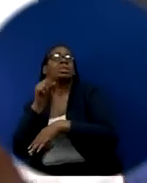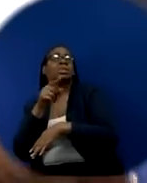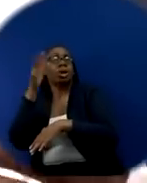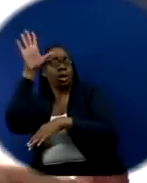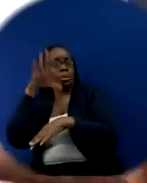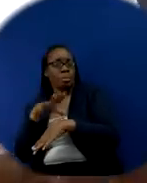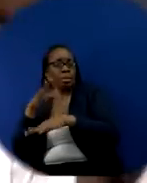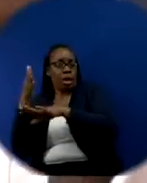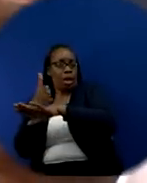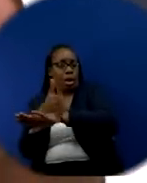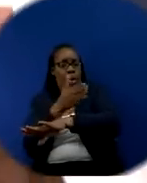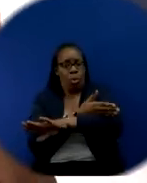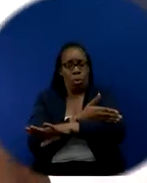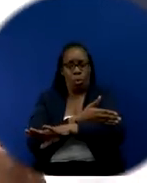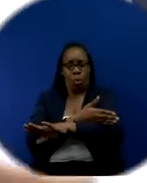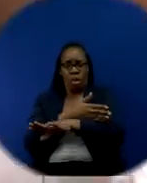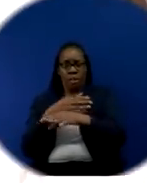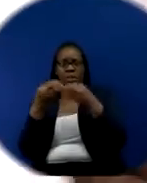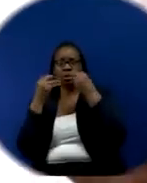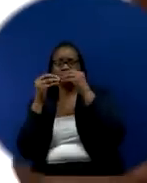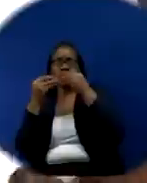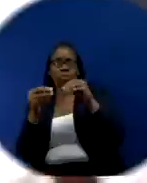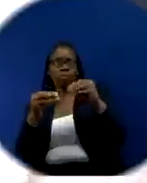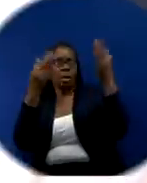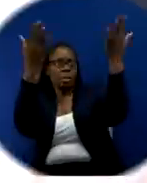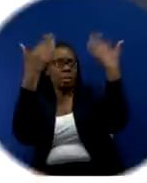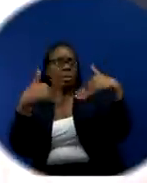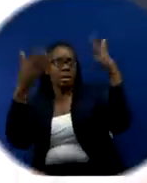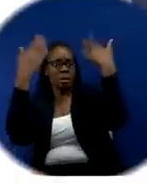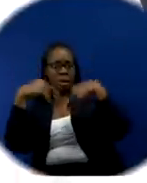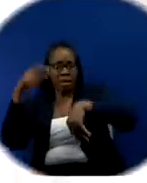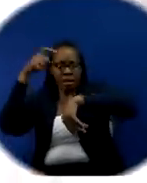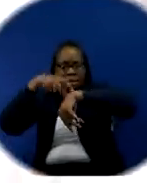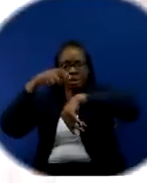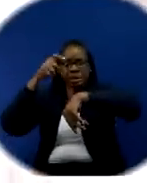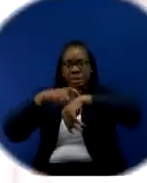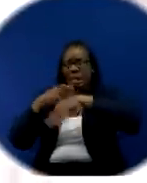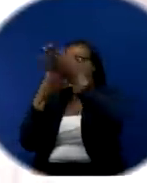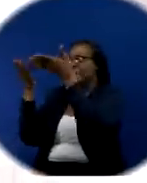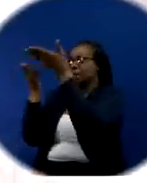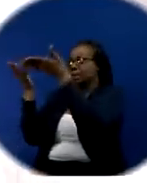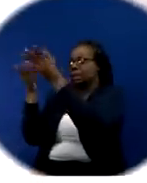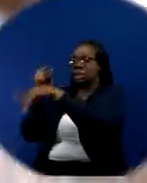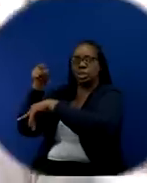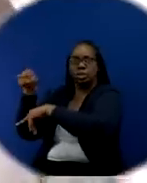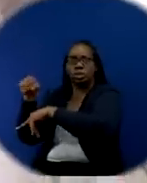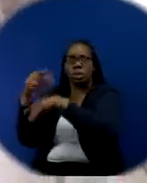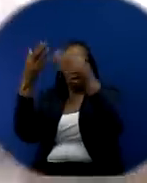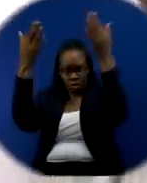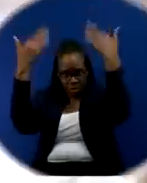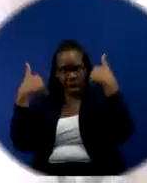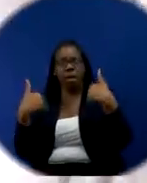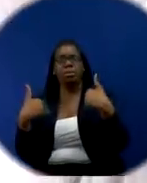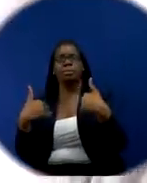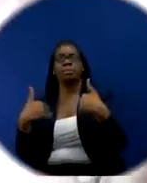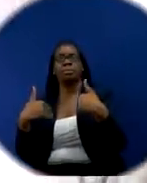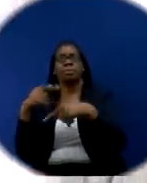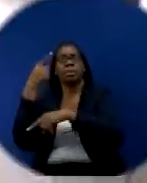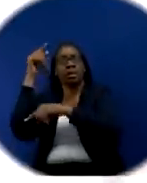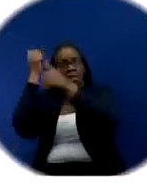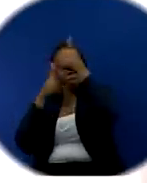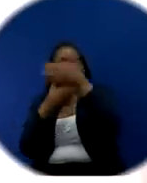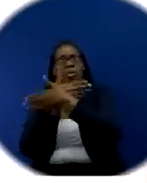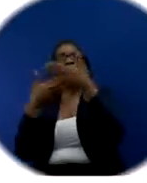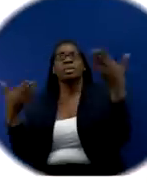preparing a great banquet and invited many guests. At the time of the banquet, he sent his servant to tell those who had been invited, come, for